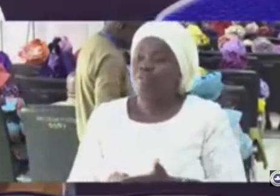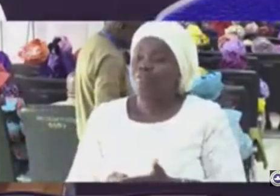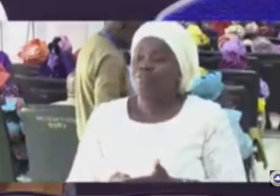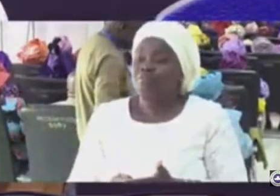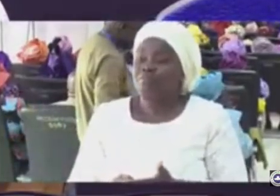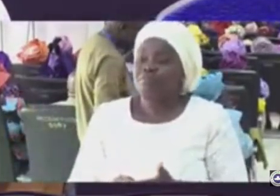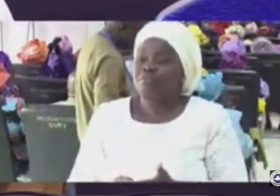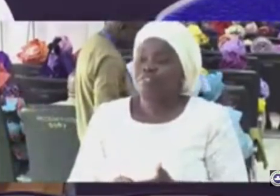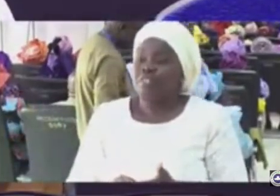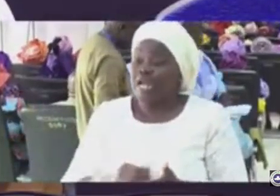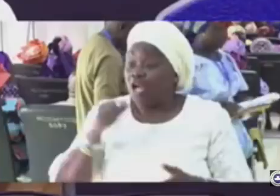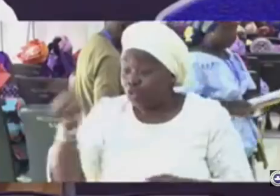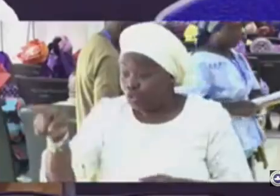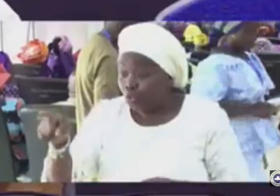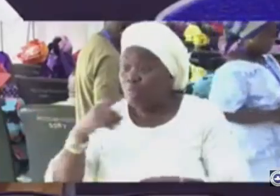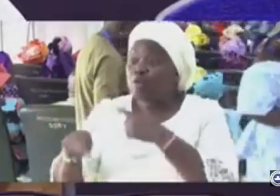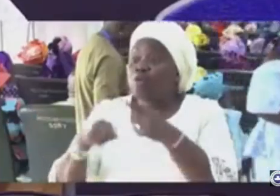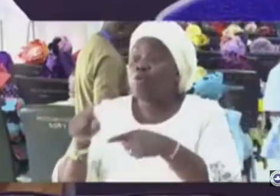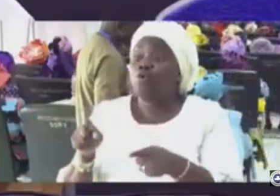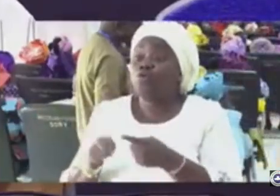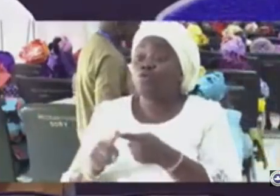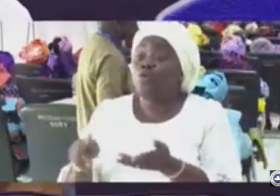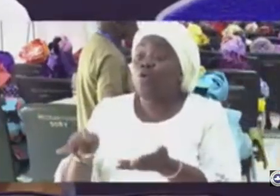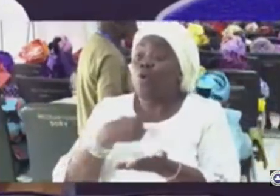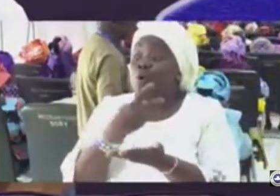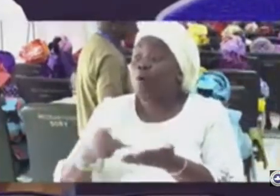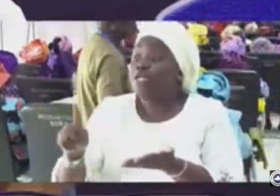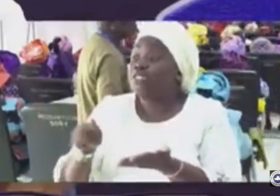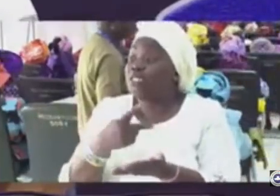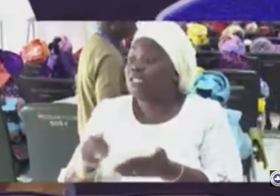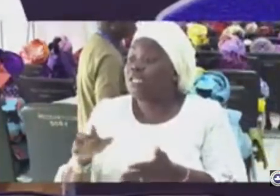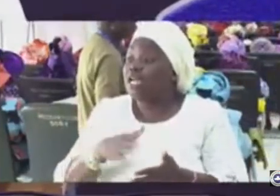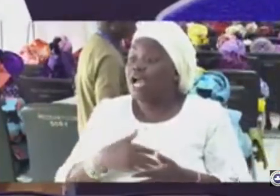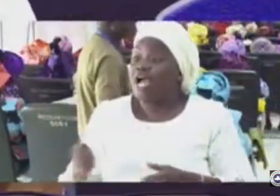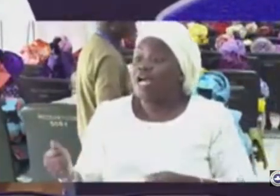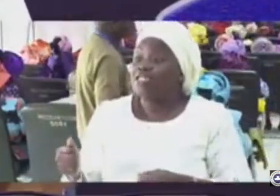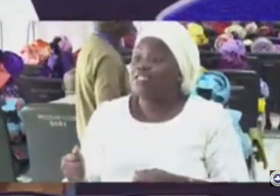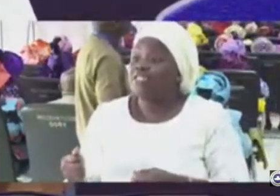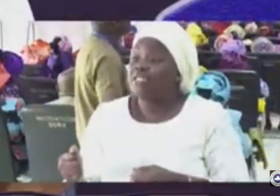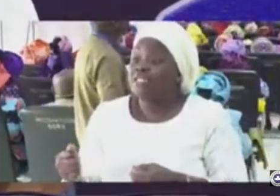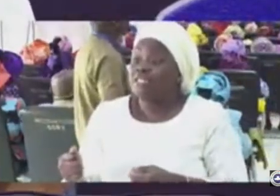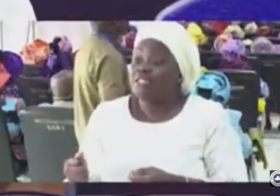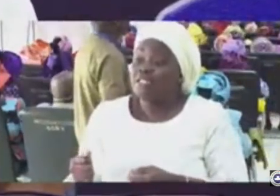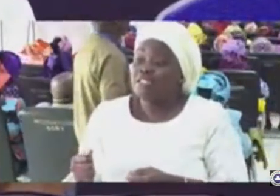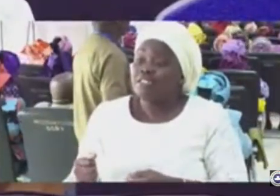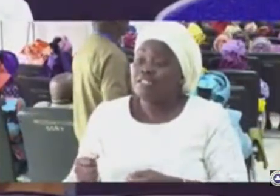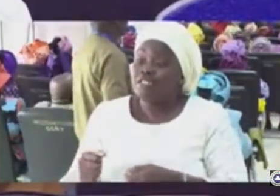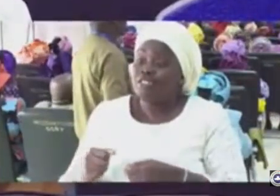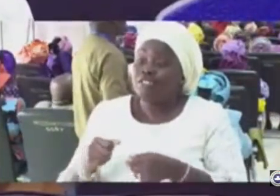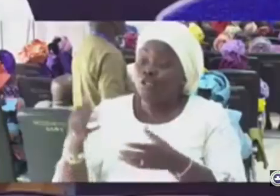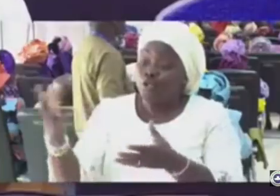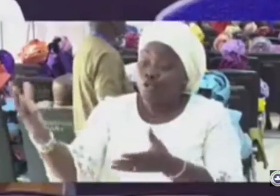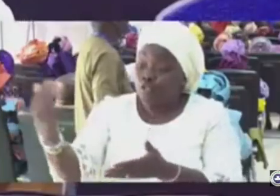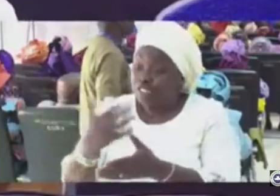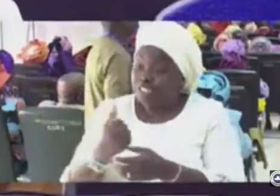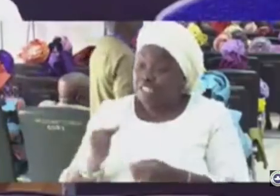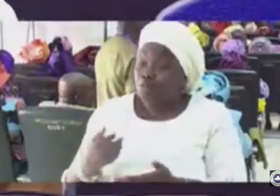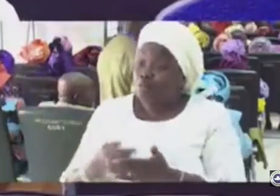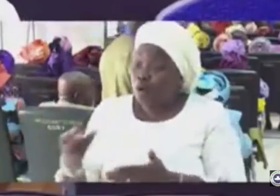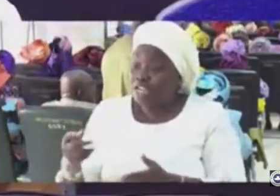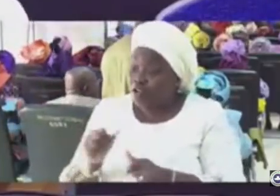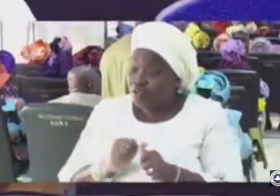musician comes and he has found out your name. Even though you are a messenger in the place of work, he begins to